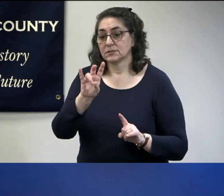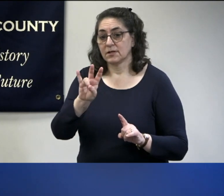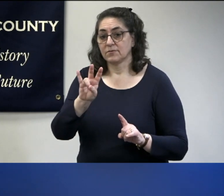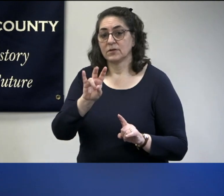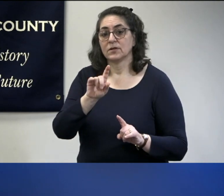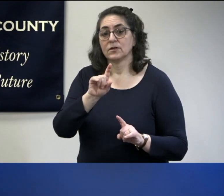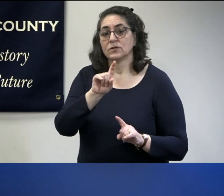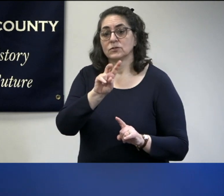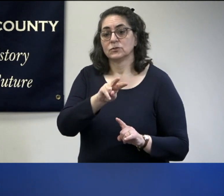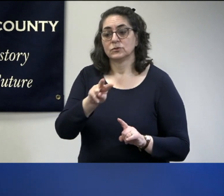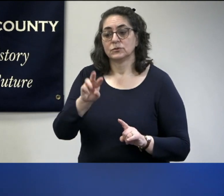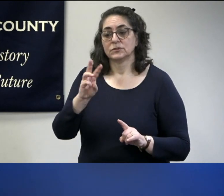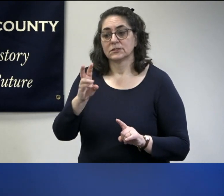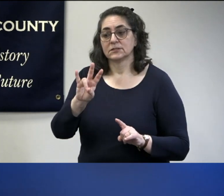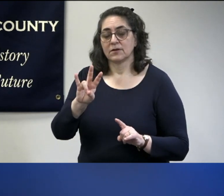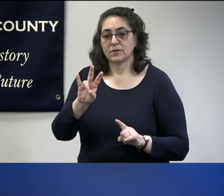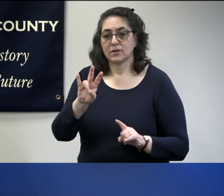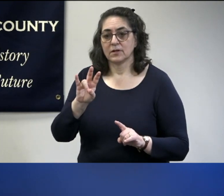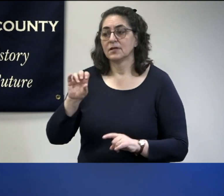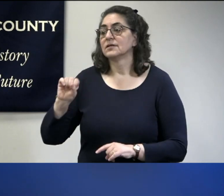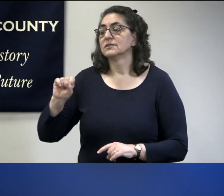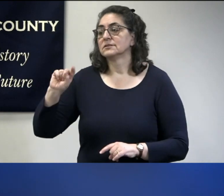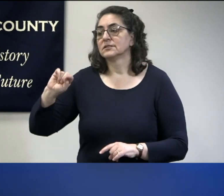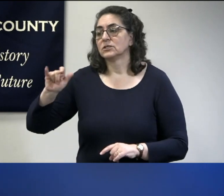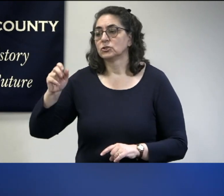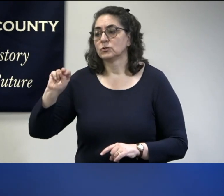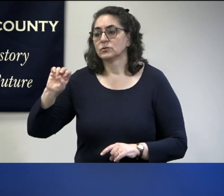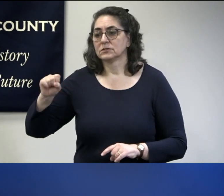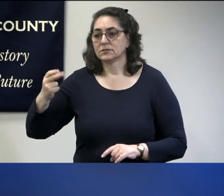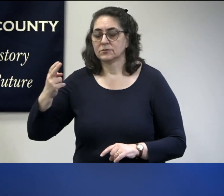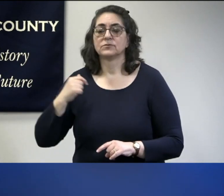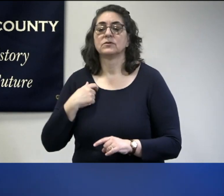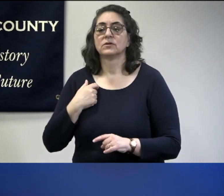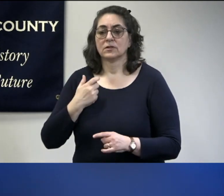1-866-267-2267. St. Joseph's Crisis Hotline can be reached at